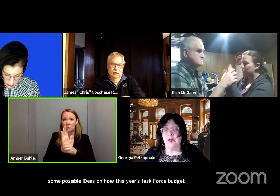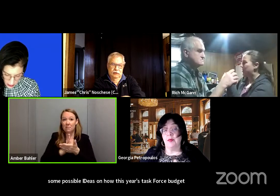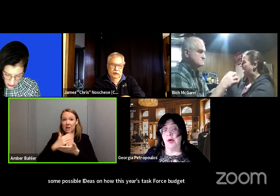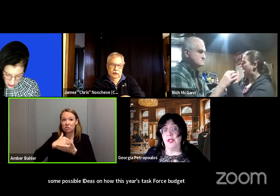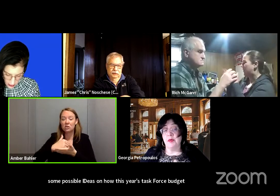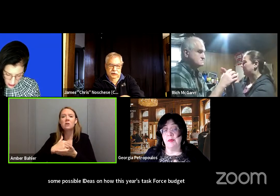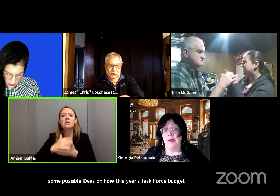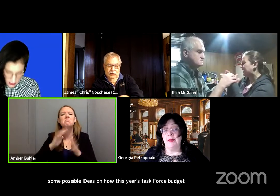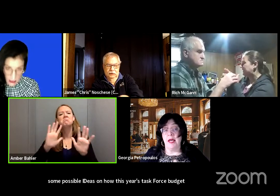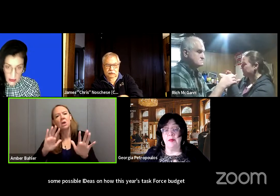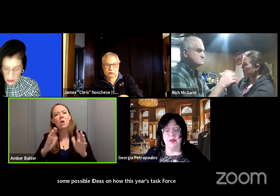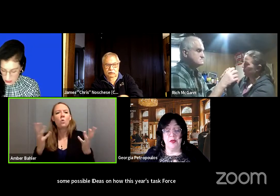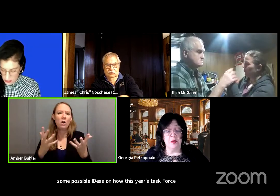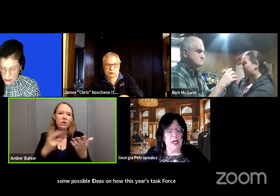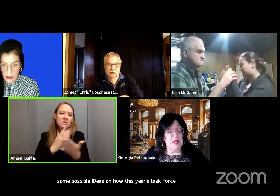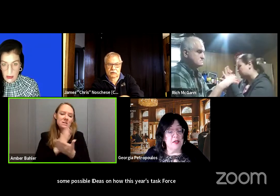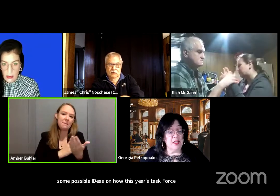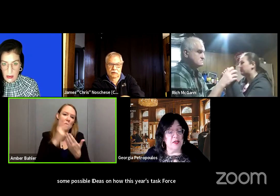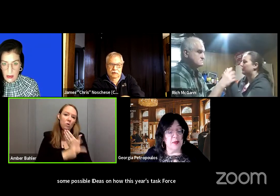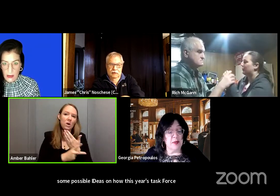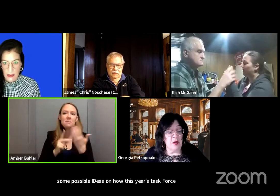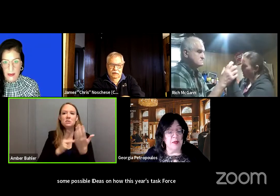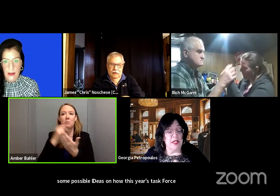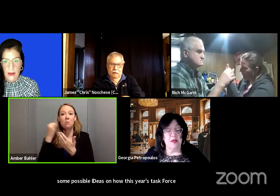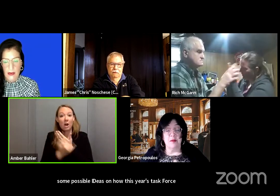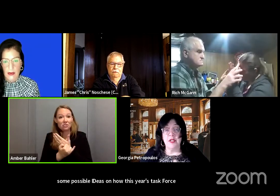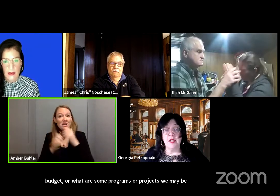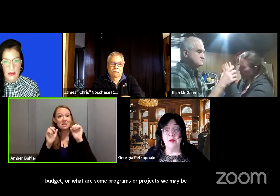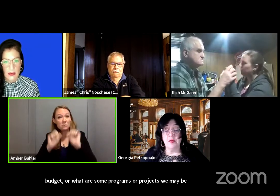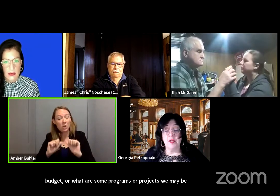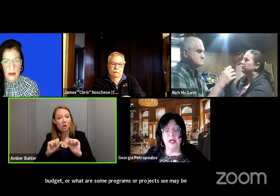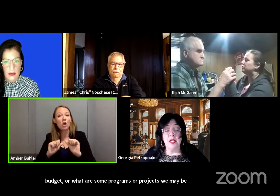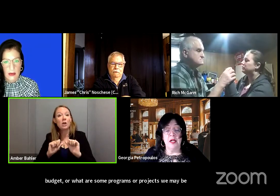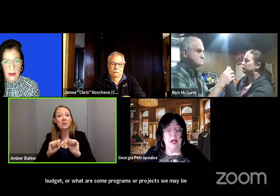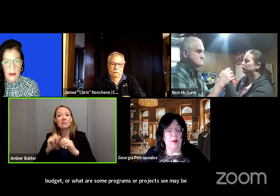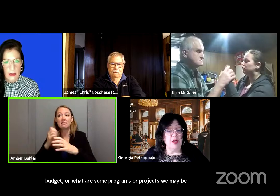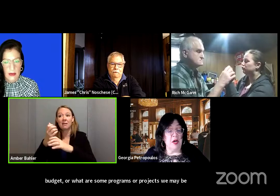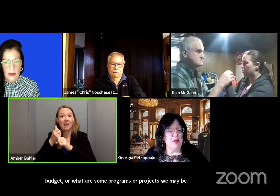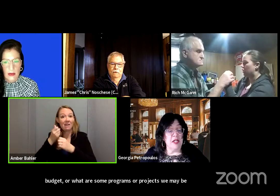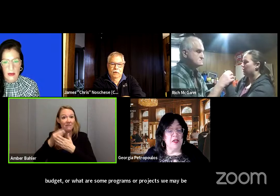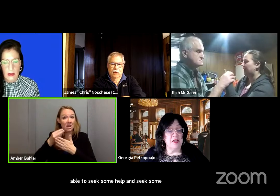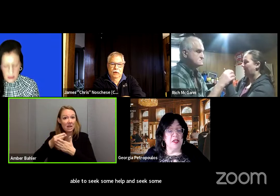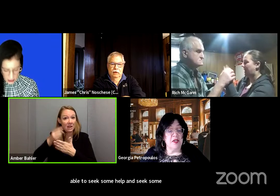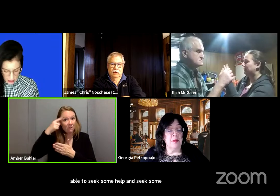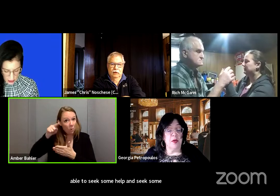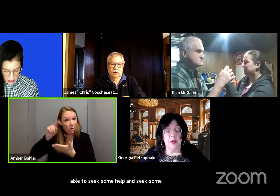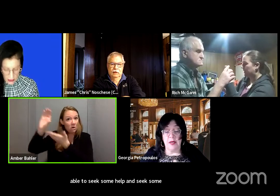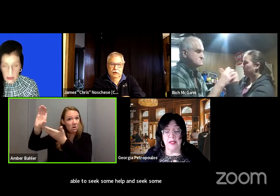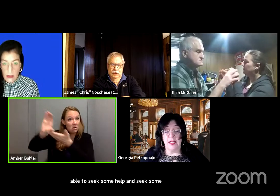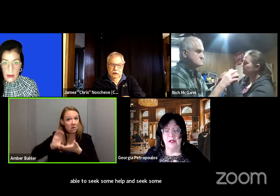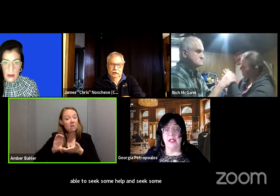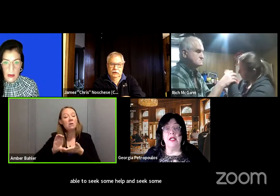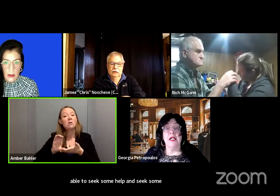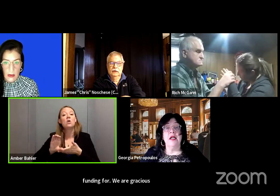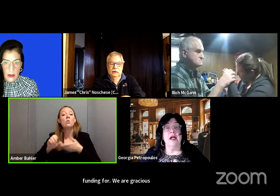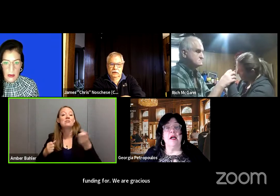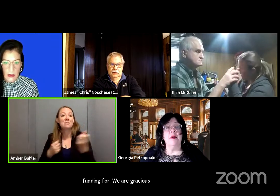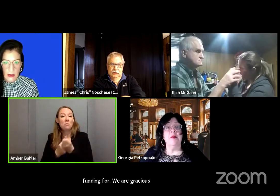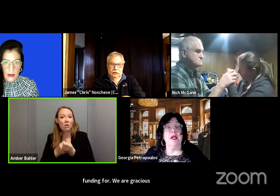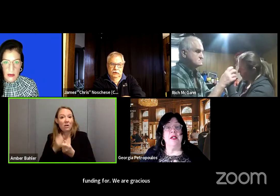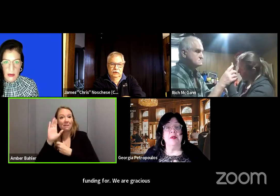are some programs or projects we may be able to seek some help and seek some funding for. We are graciously supported by the